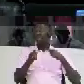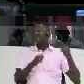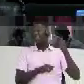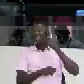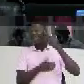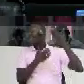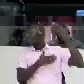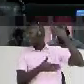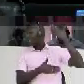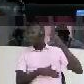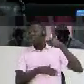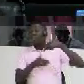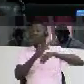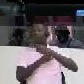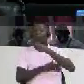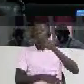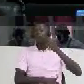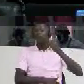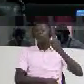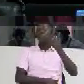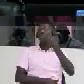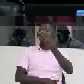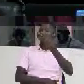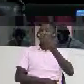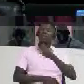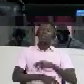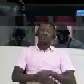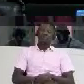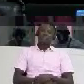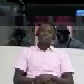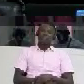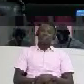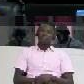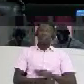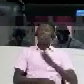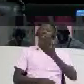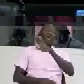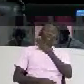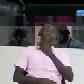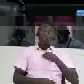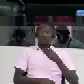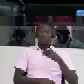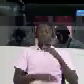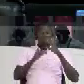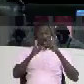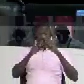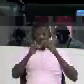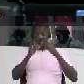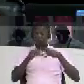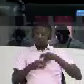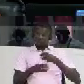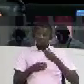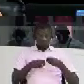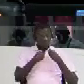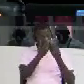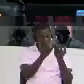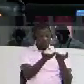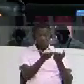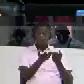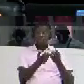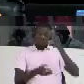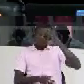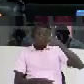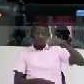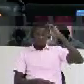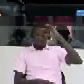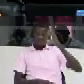la dal ak say naataangoo tamit lana leen dal ci bés boobu noonu. And any other information you wish to tell the commission. ak gannaaw loolu tam bépp